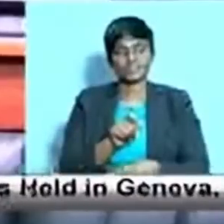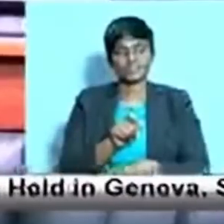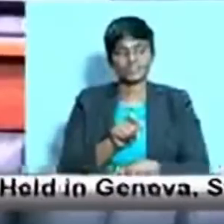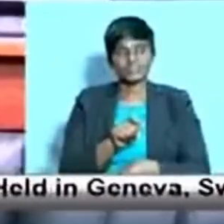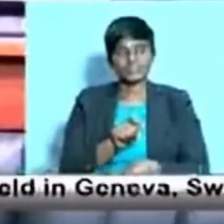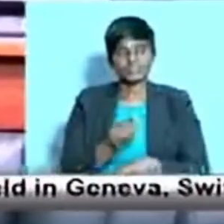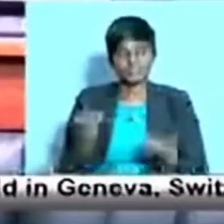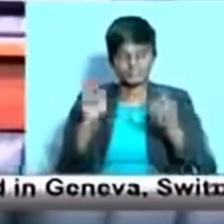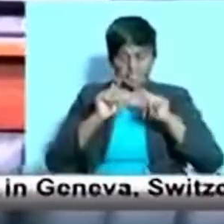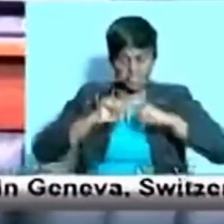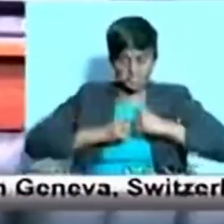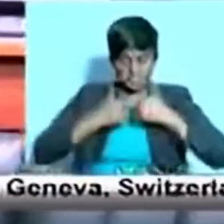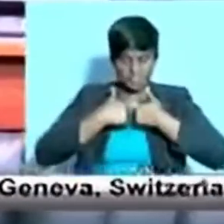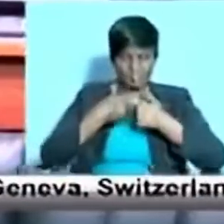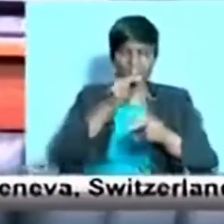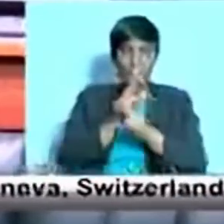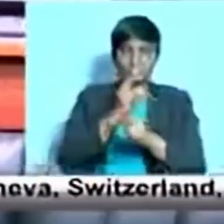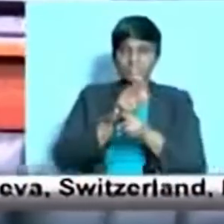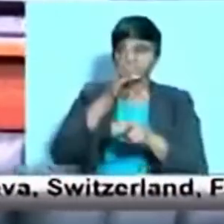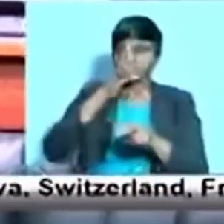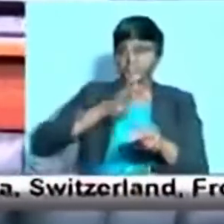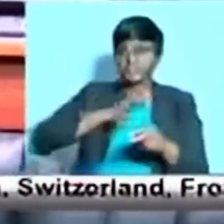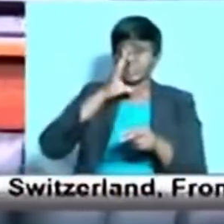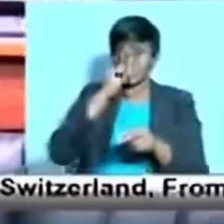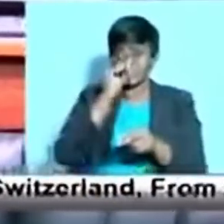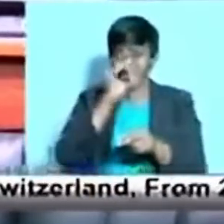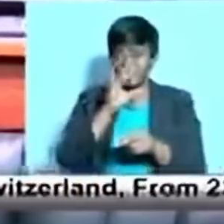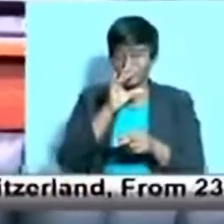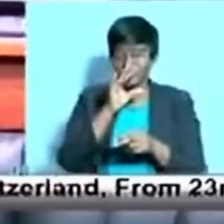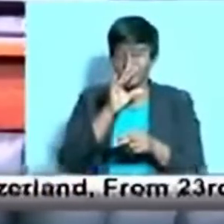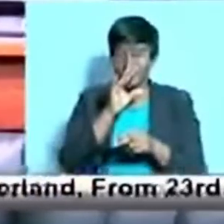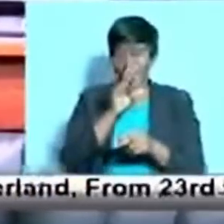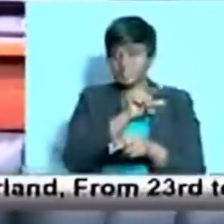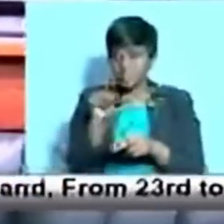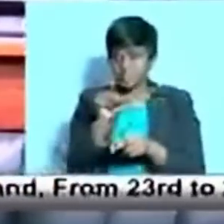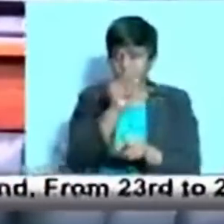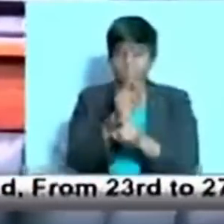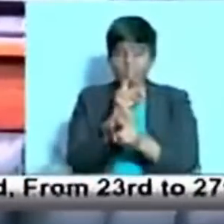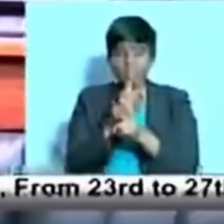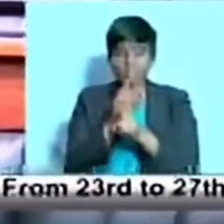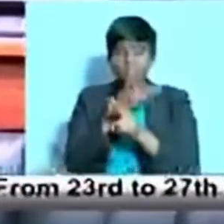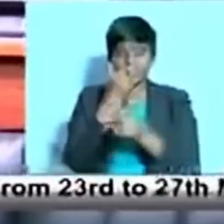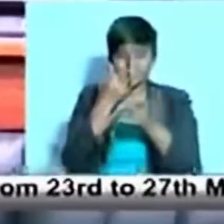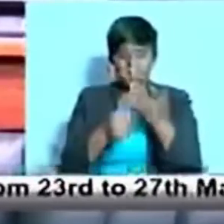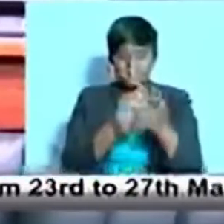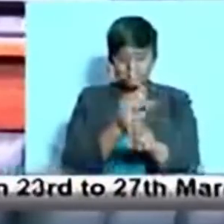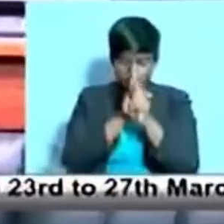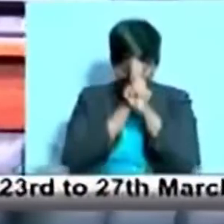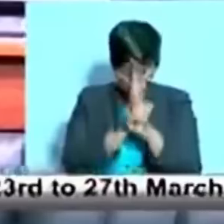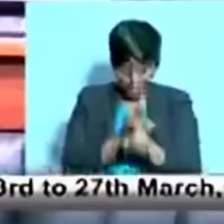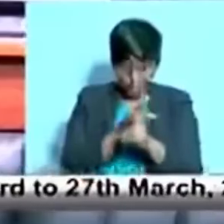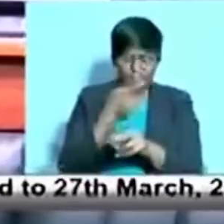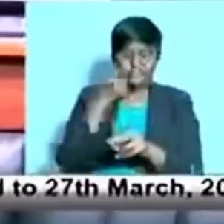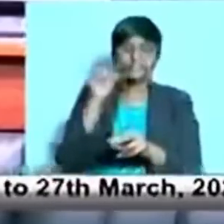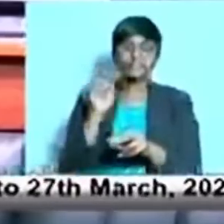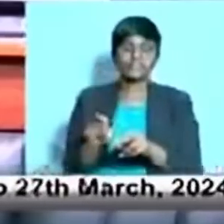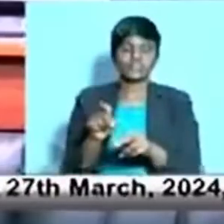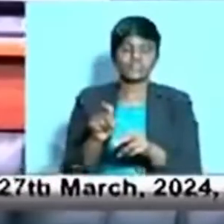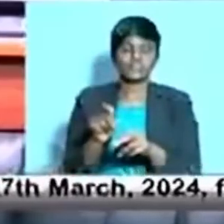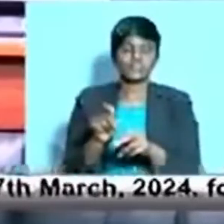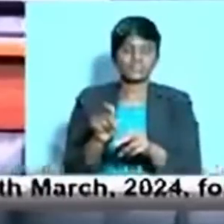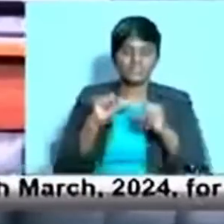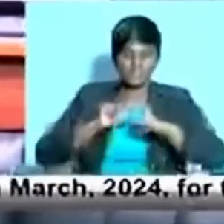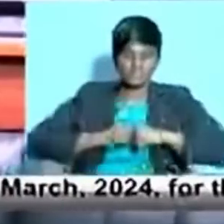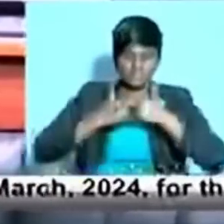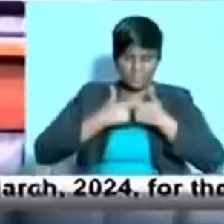When we exercise our rights, Madam Speaker, those rights must be respected. We